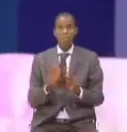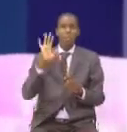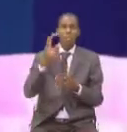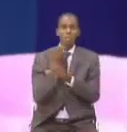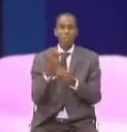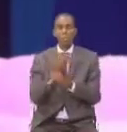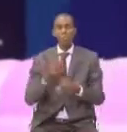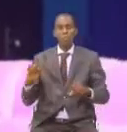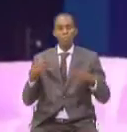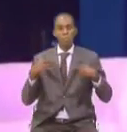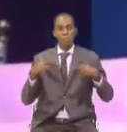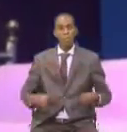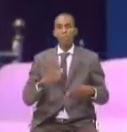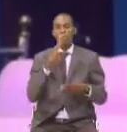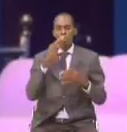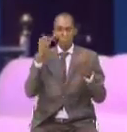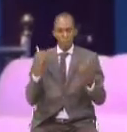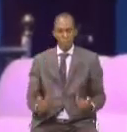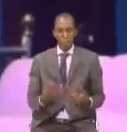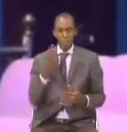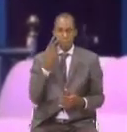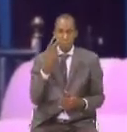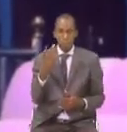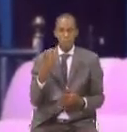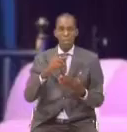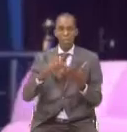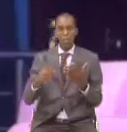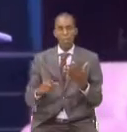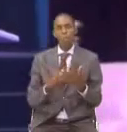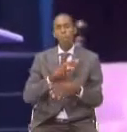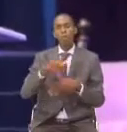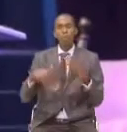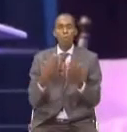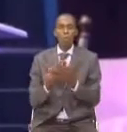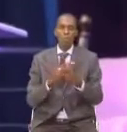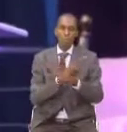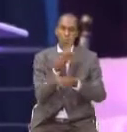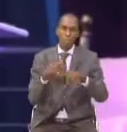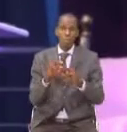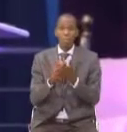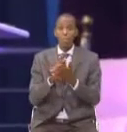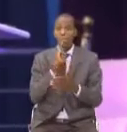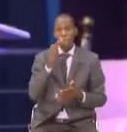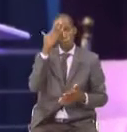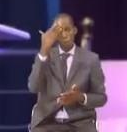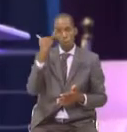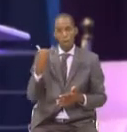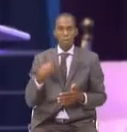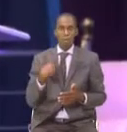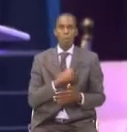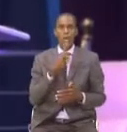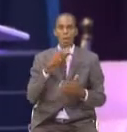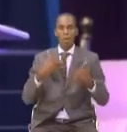health may now be visible among all nations. That's why we're having this